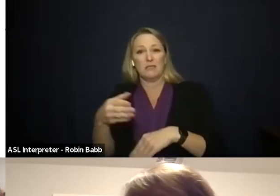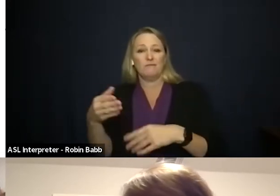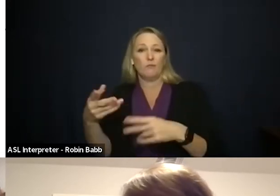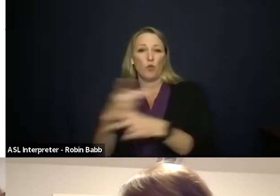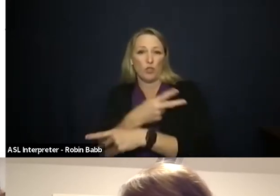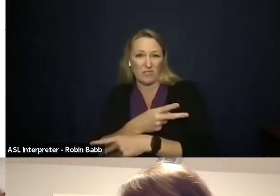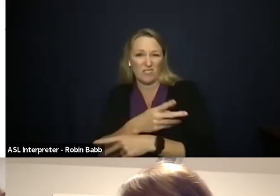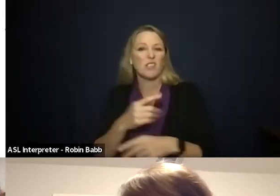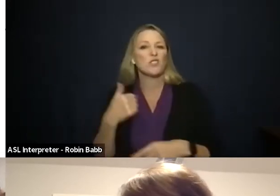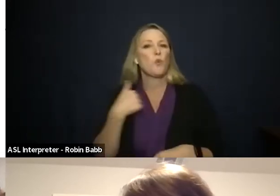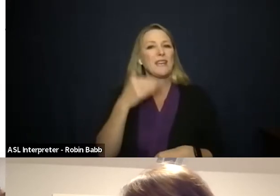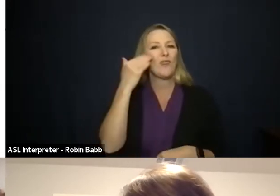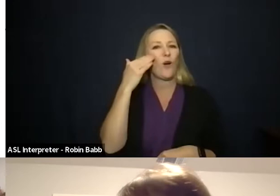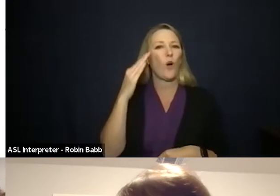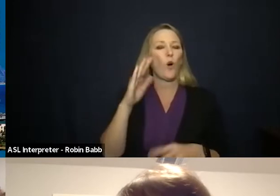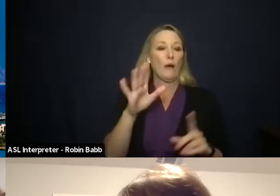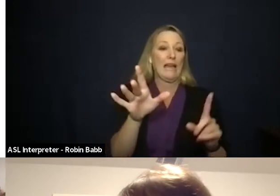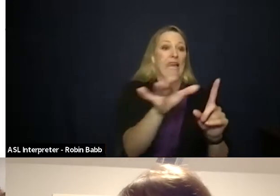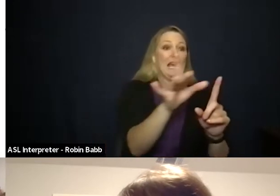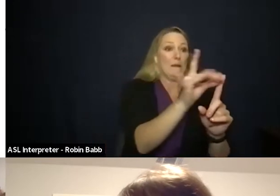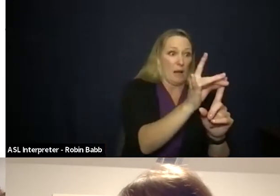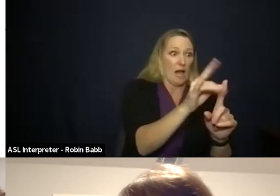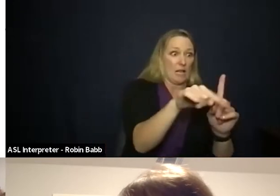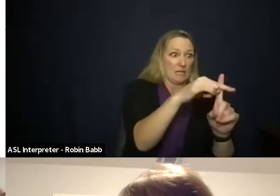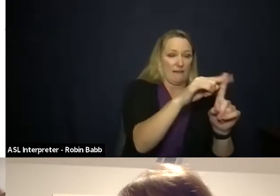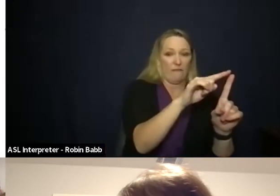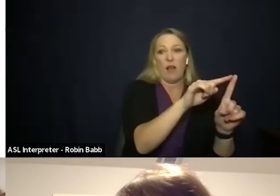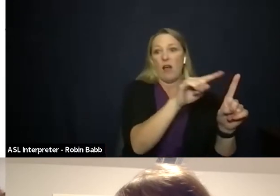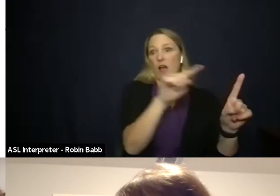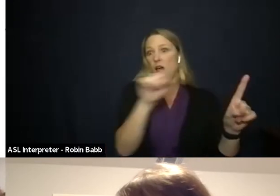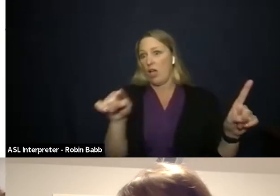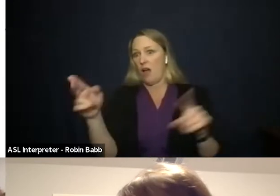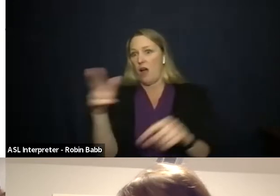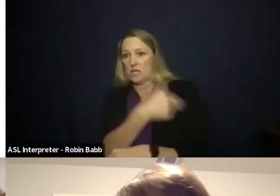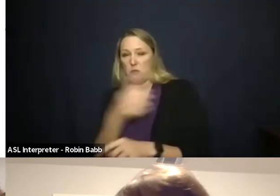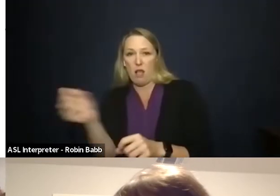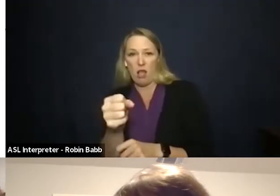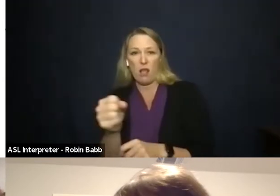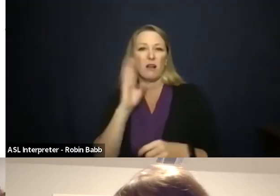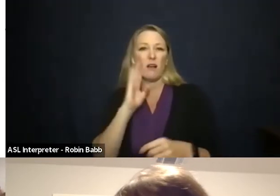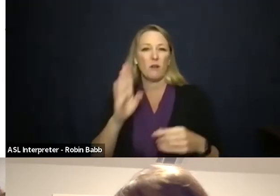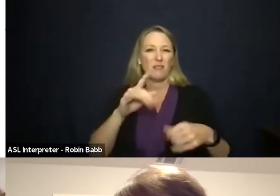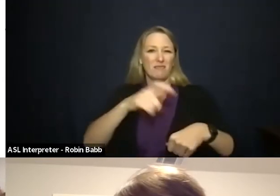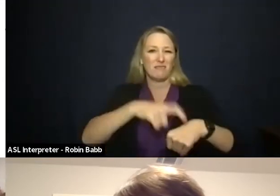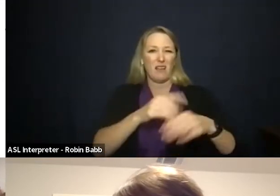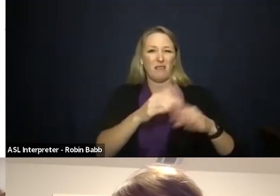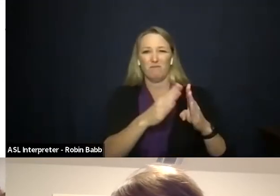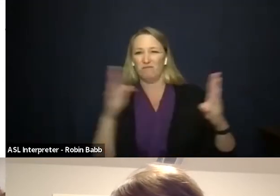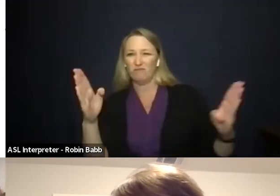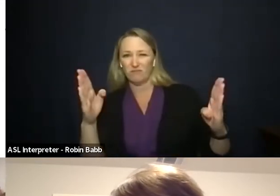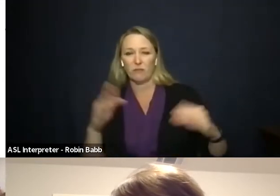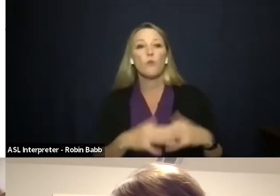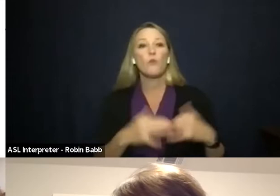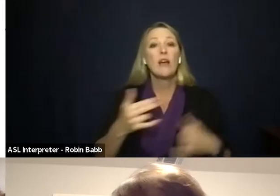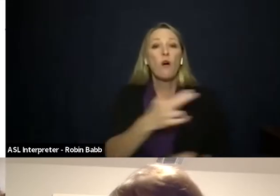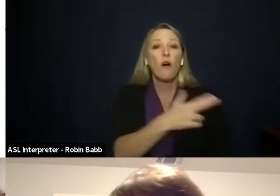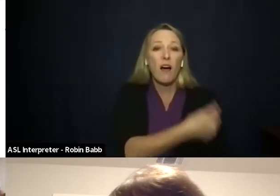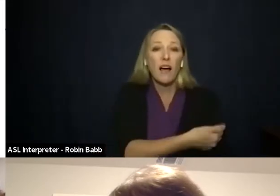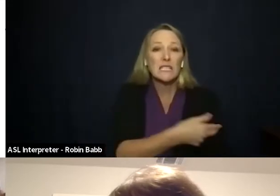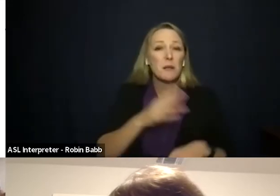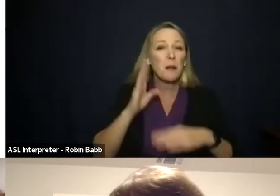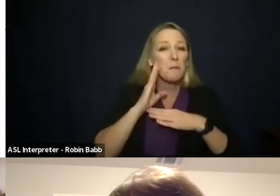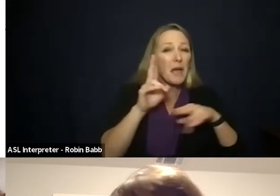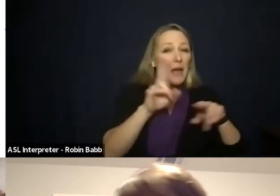there to be a lag time between infection and hospitalization right now hospital beds and staffed icu